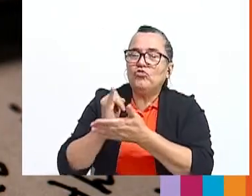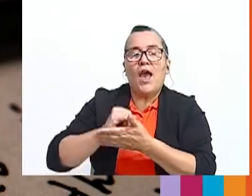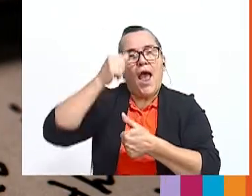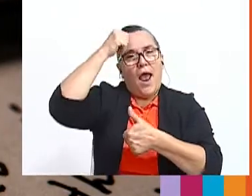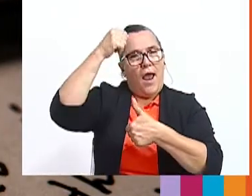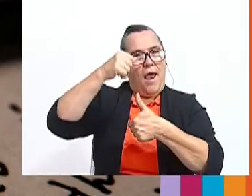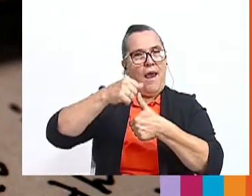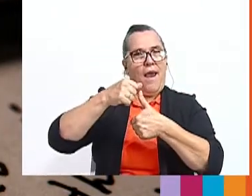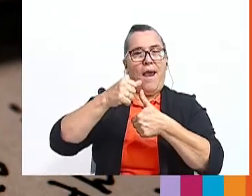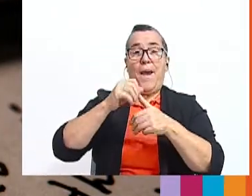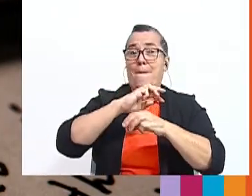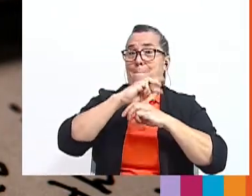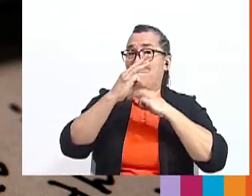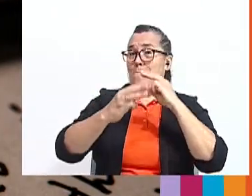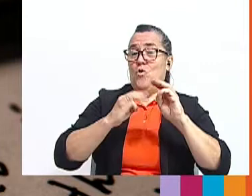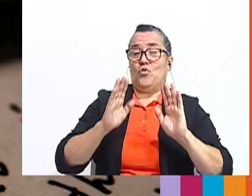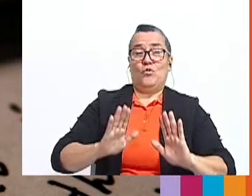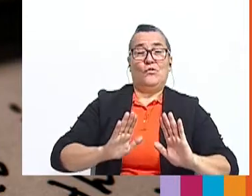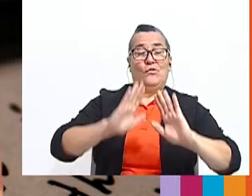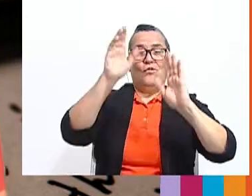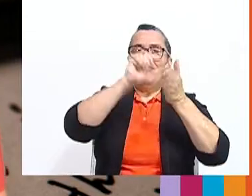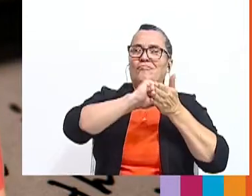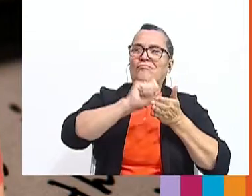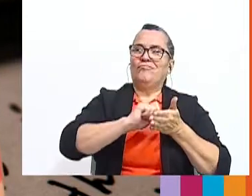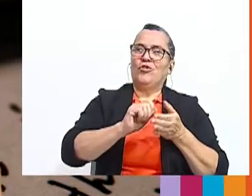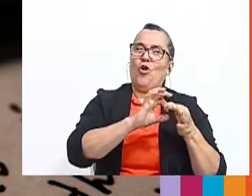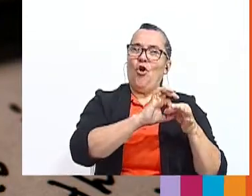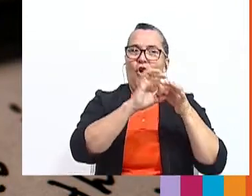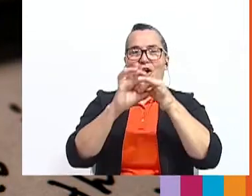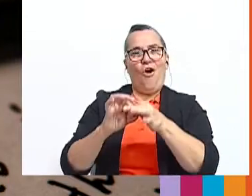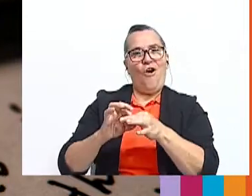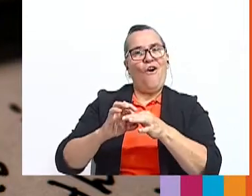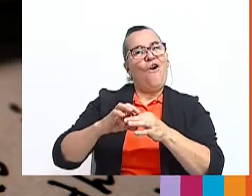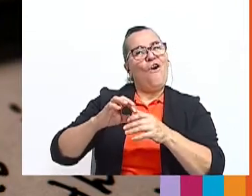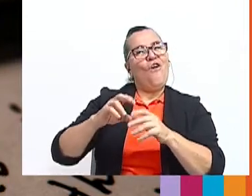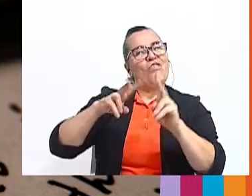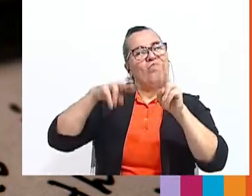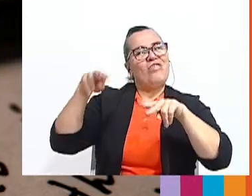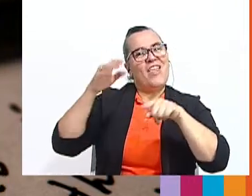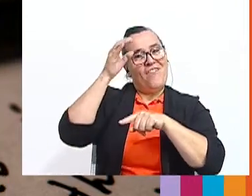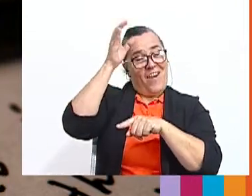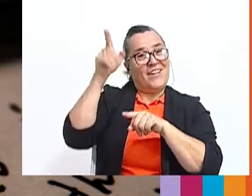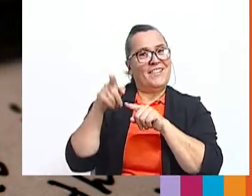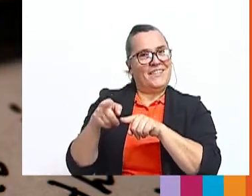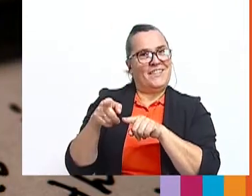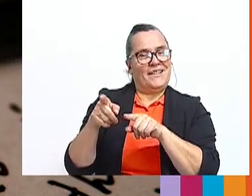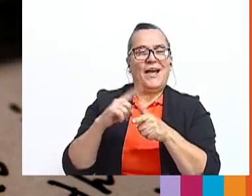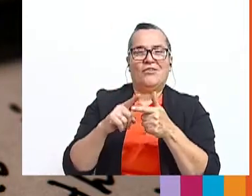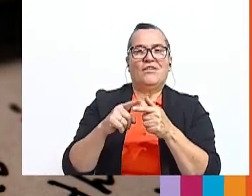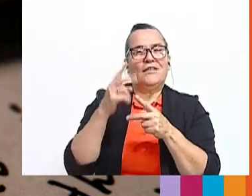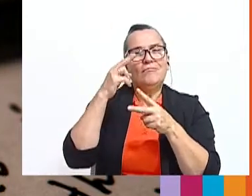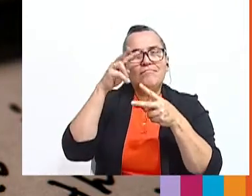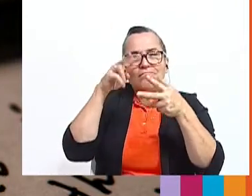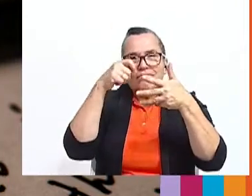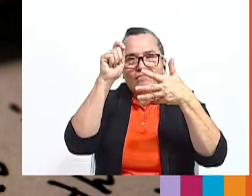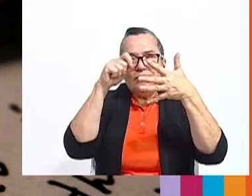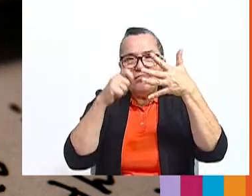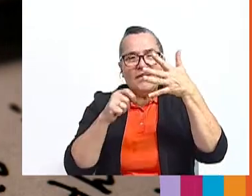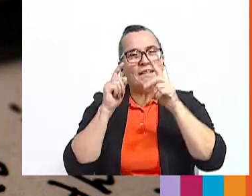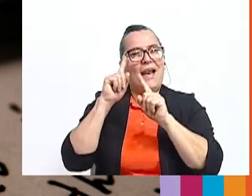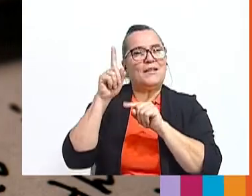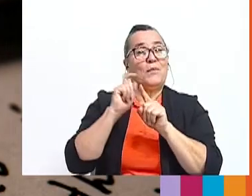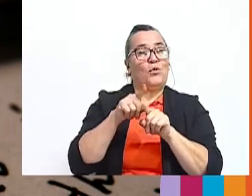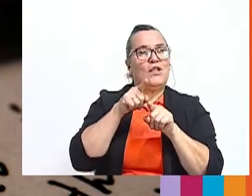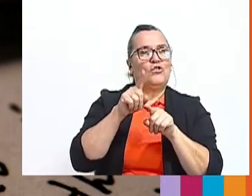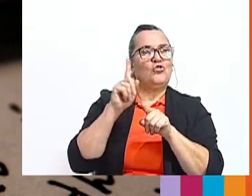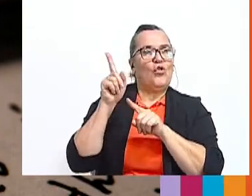this wonderful work of writing about cultural diversity. Okay, so let's check the answers to these questions I